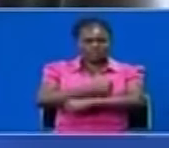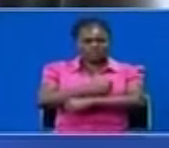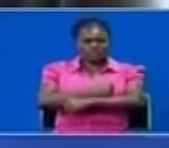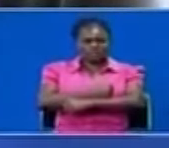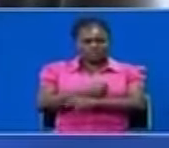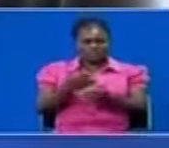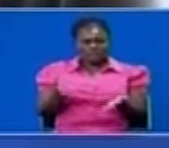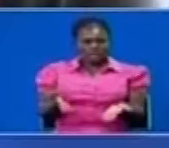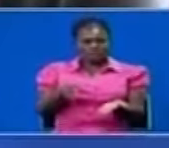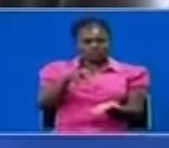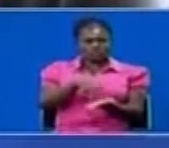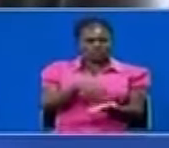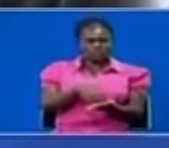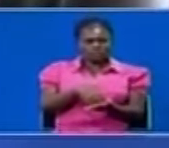where